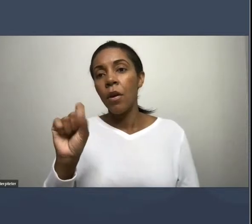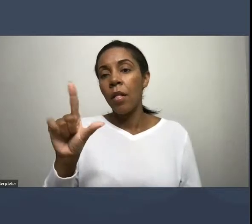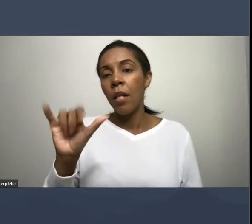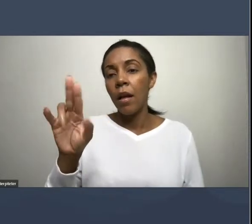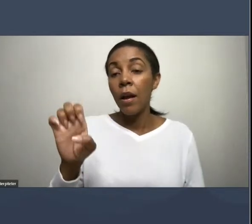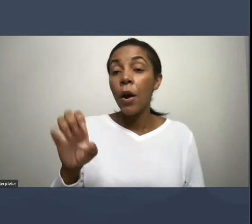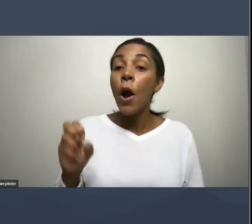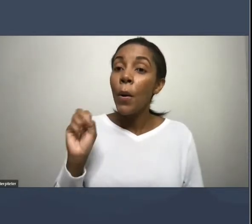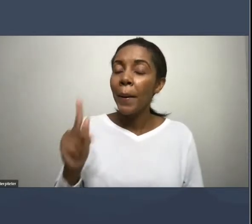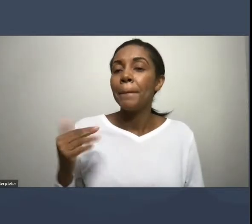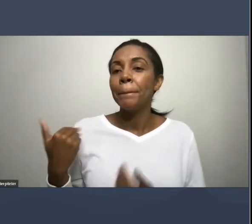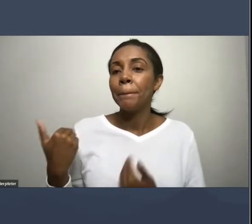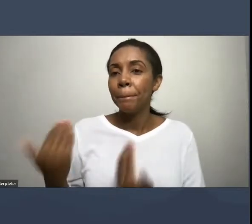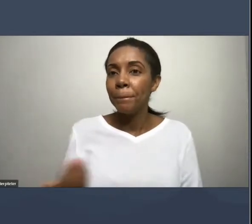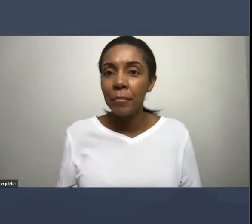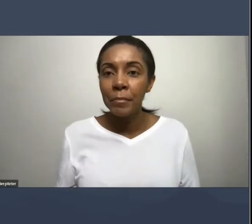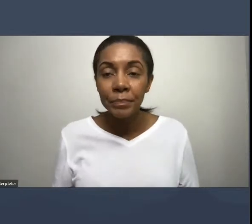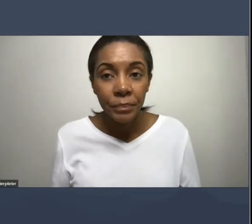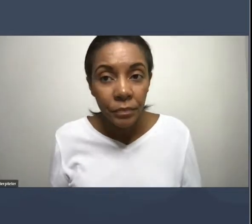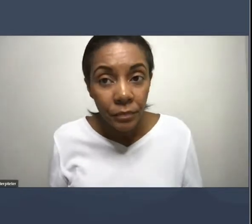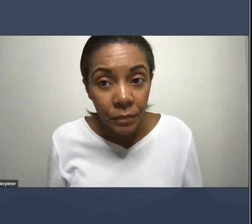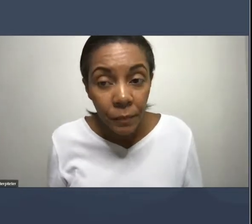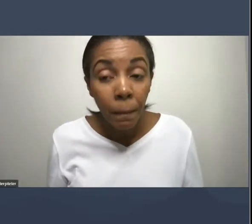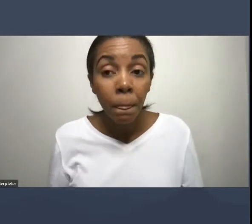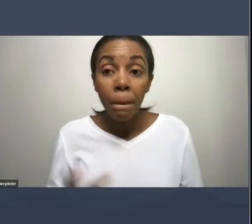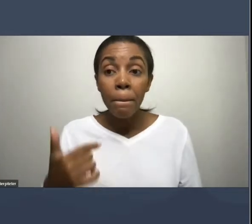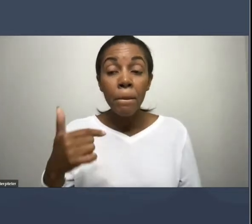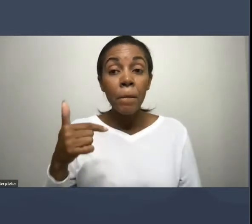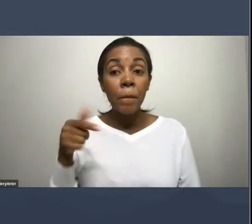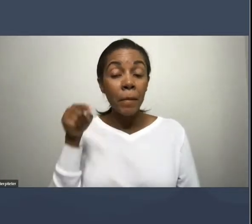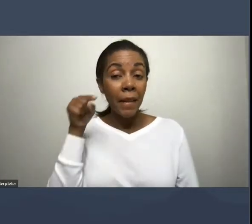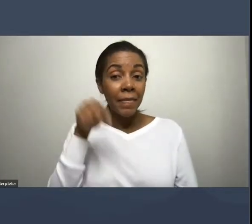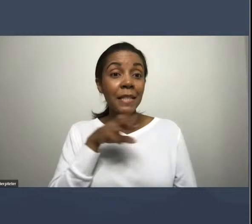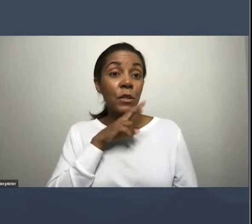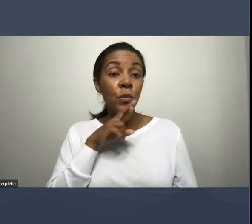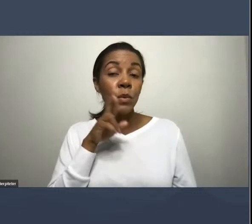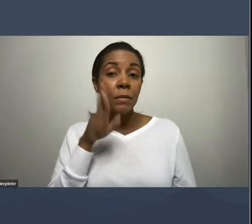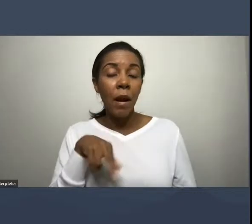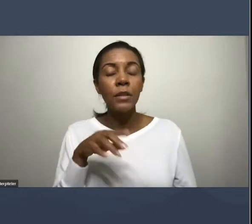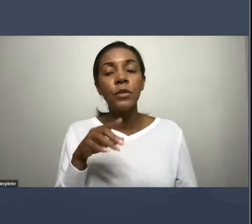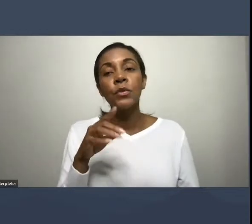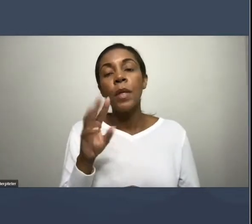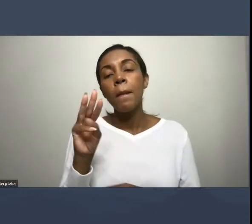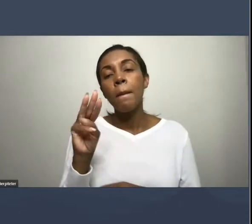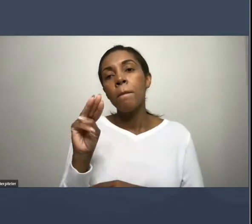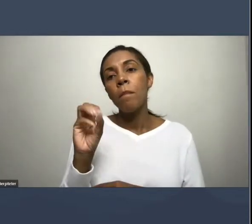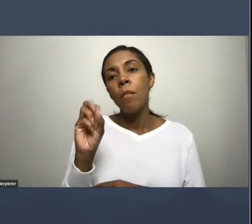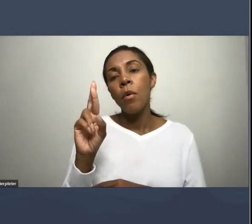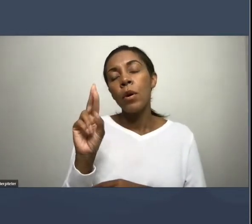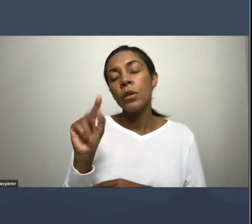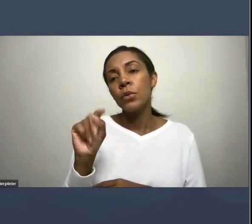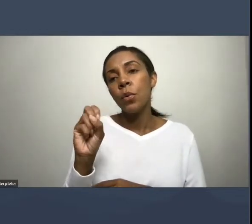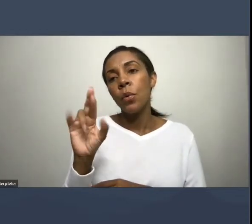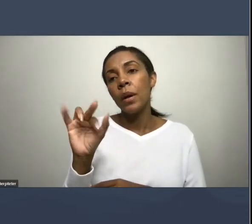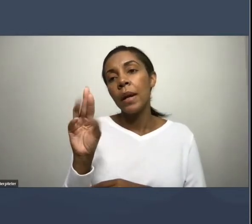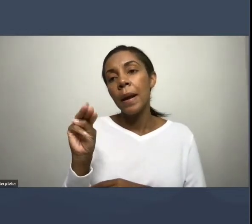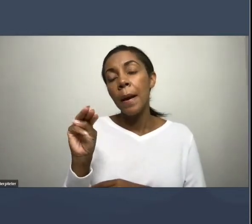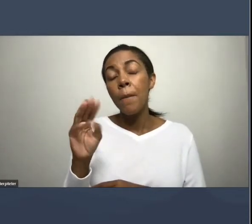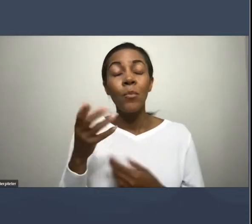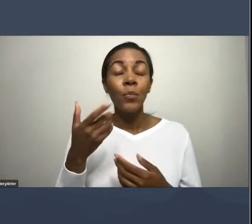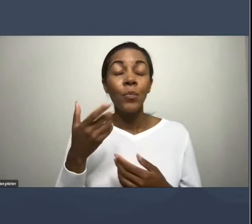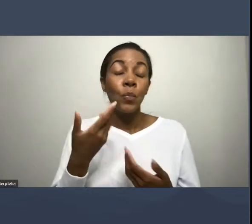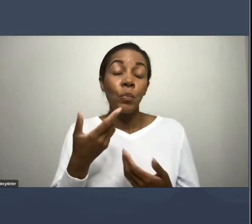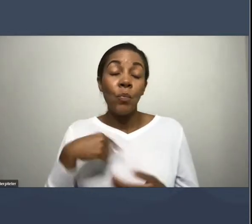Yes, ma'am. I just wanted to let everyone know that this is in response to the moratorium. We didn't want to just have a